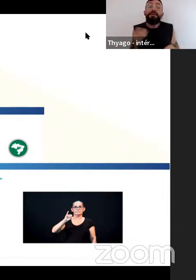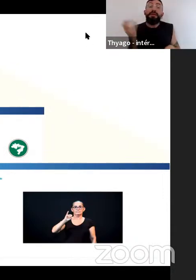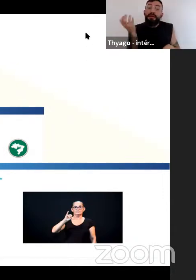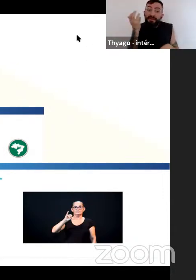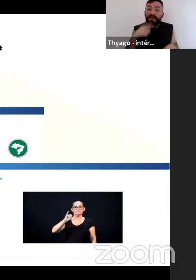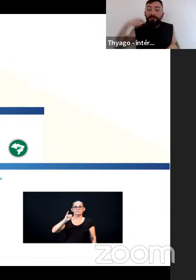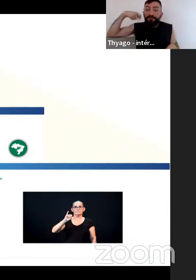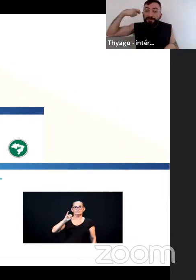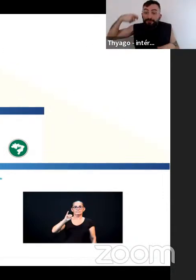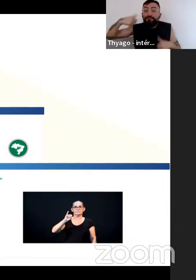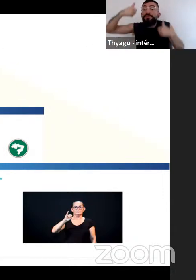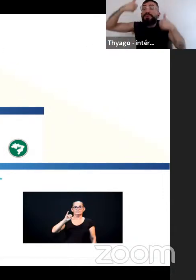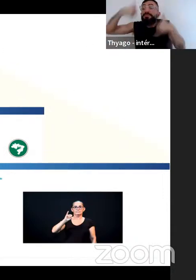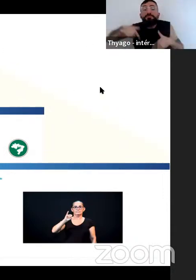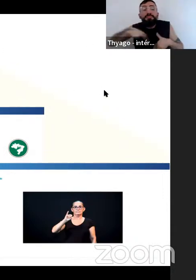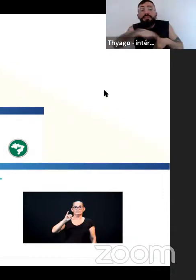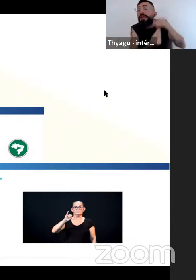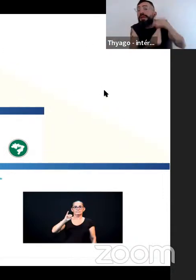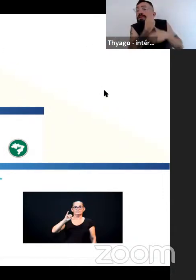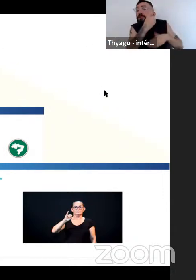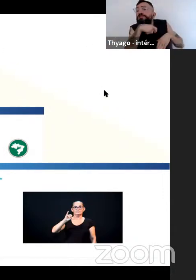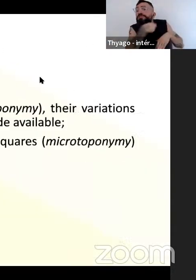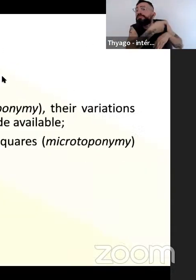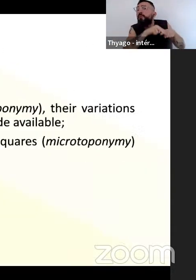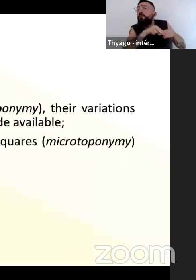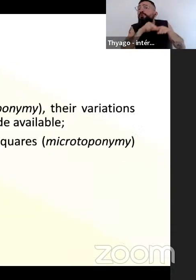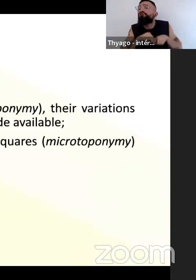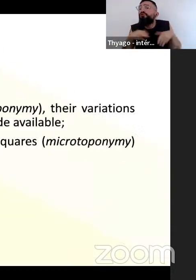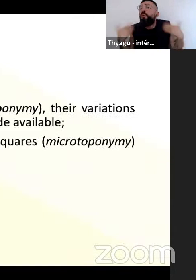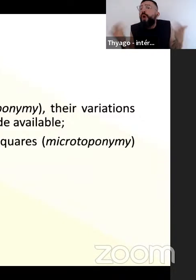that sign. Okay, so yeah,